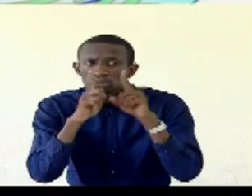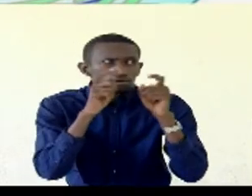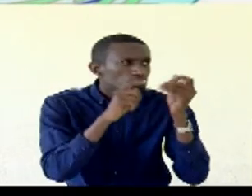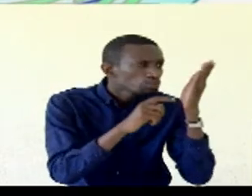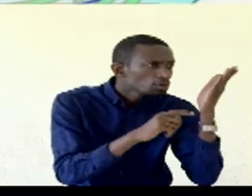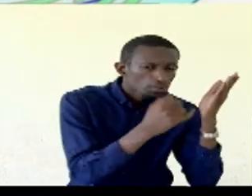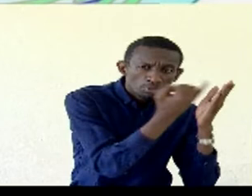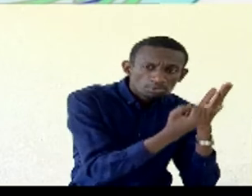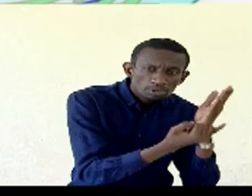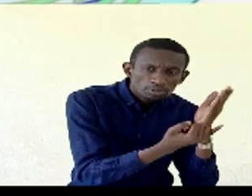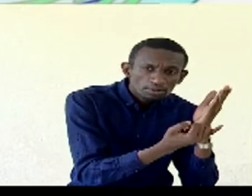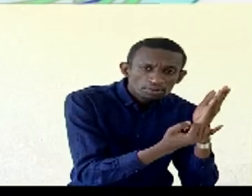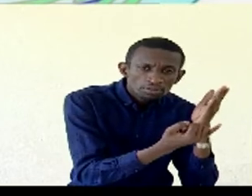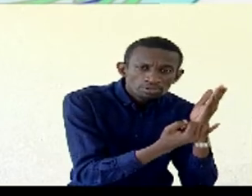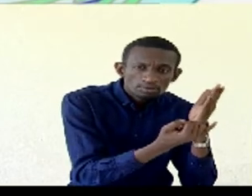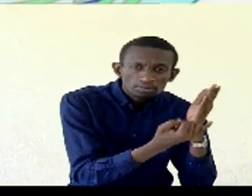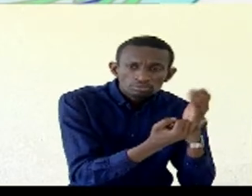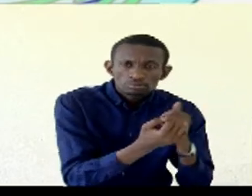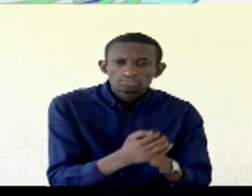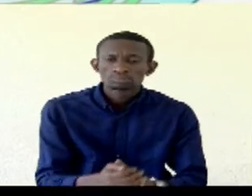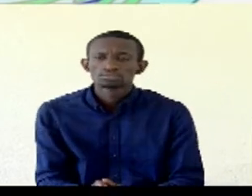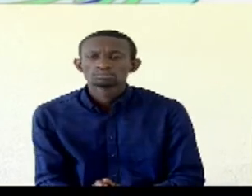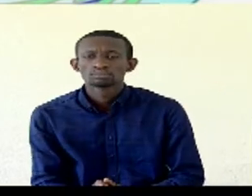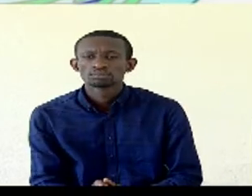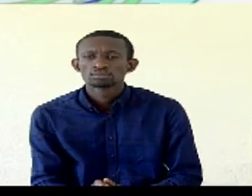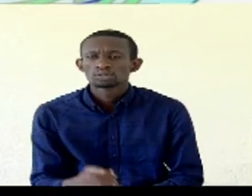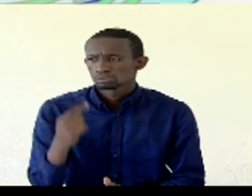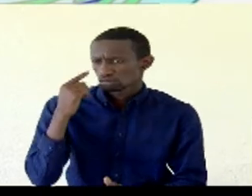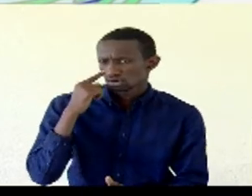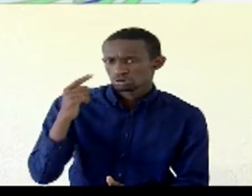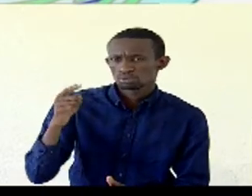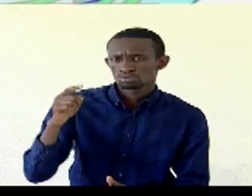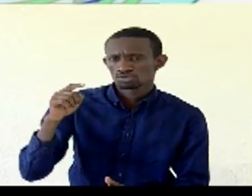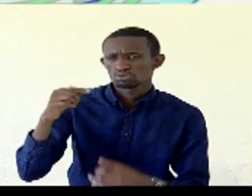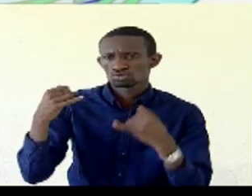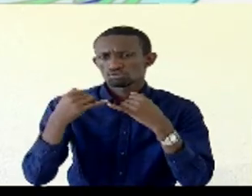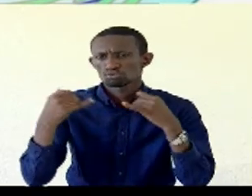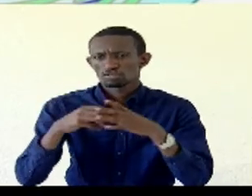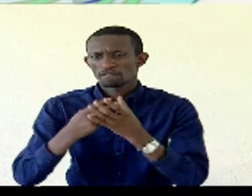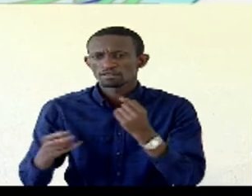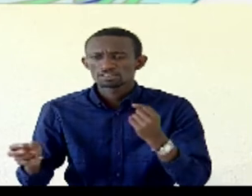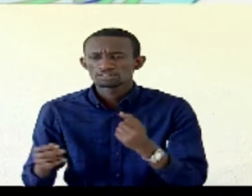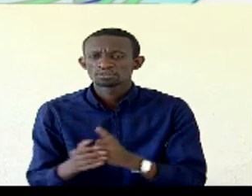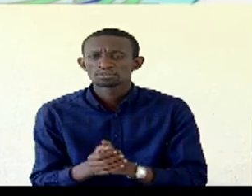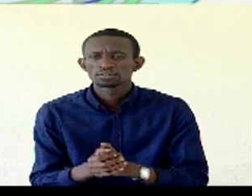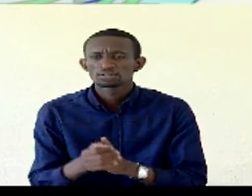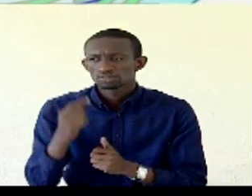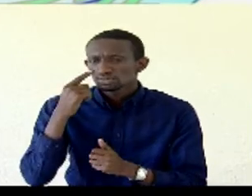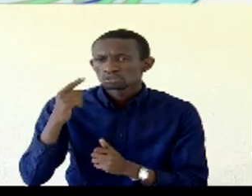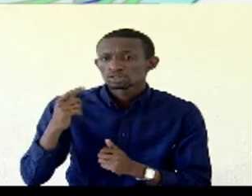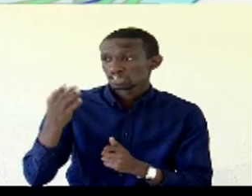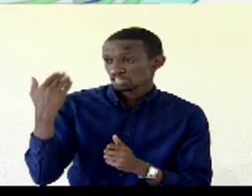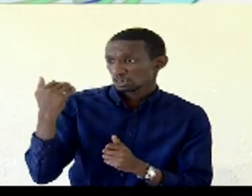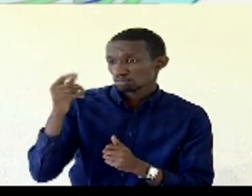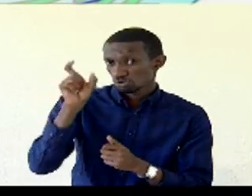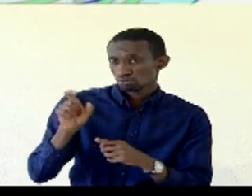have drawn out? Have we spread out the fibers? Could this be the other proteins they say was manufacturing